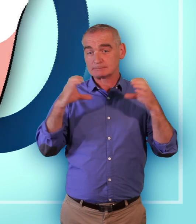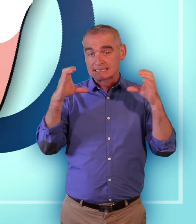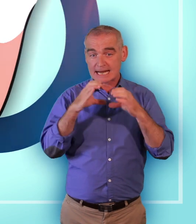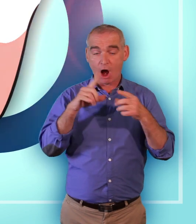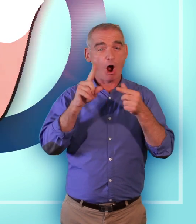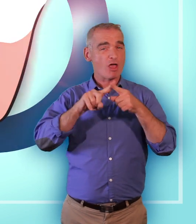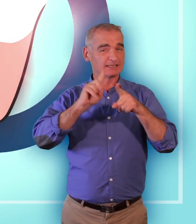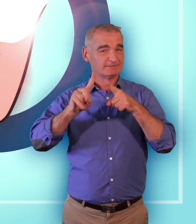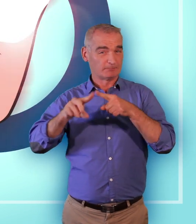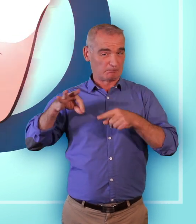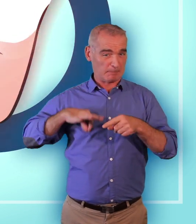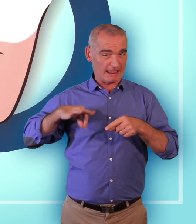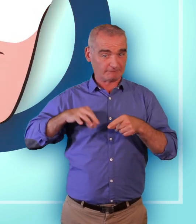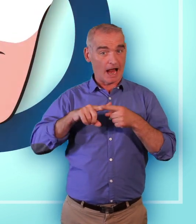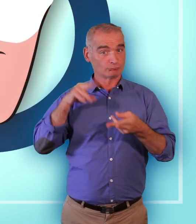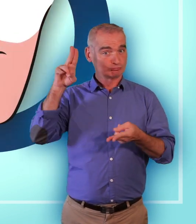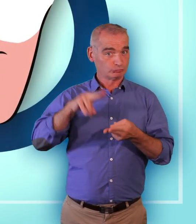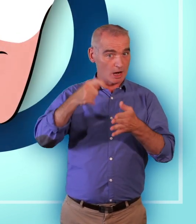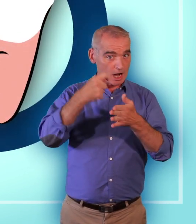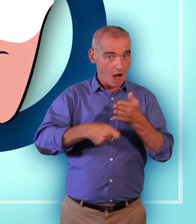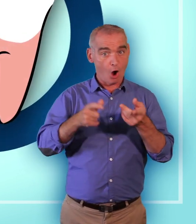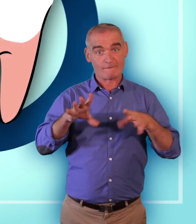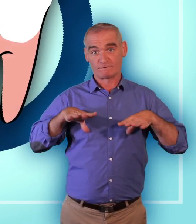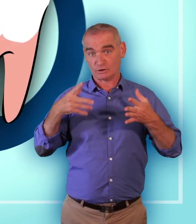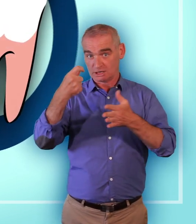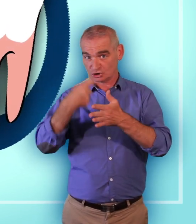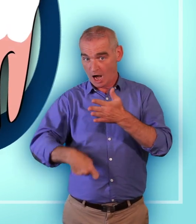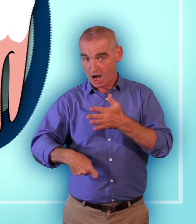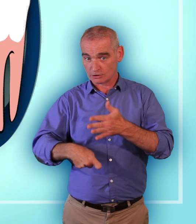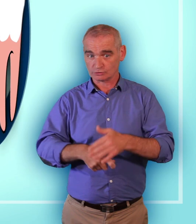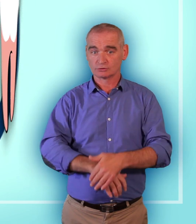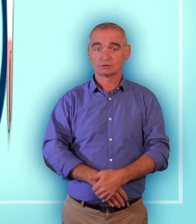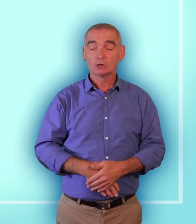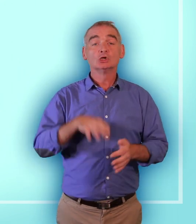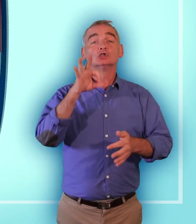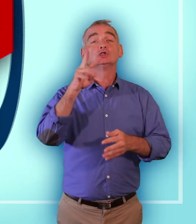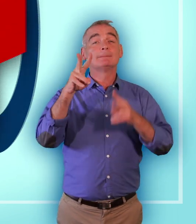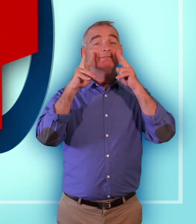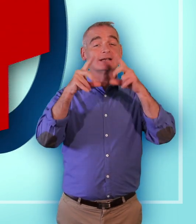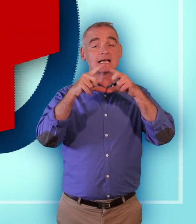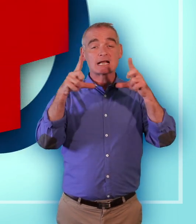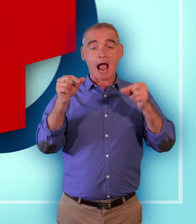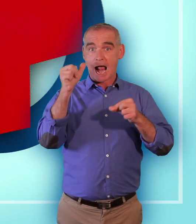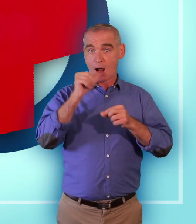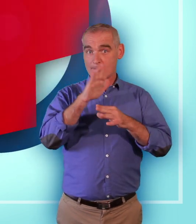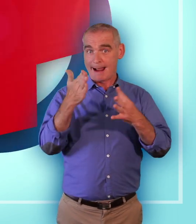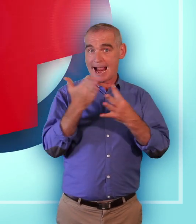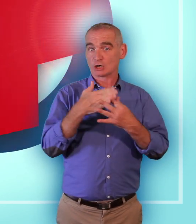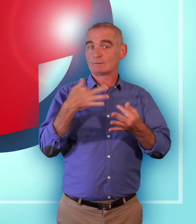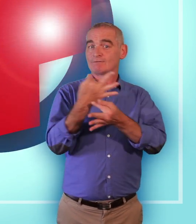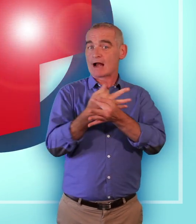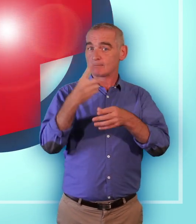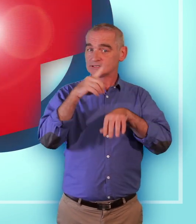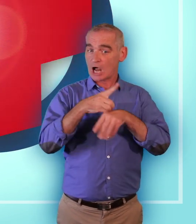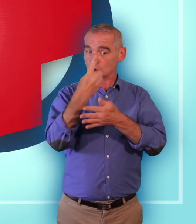hospital care and a range of other benefits at a reduced rate or free of charge. GP visit cards allow people to